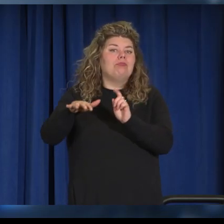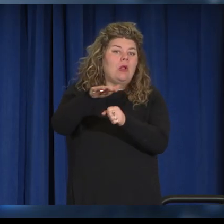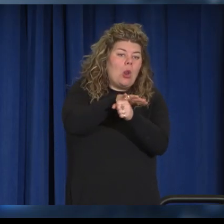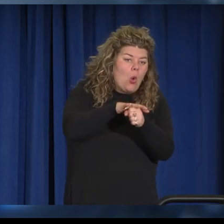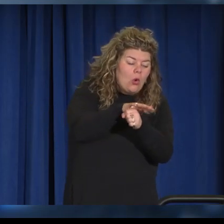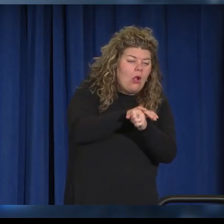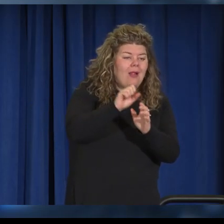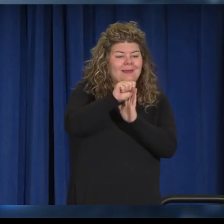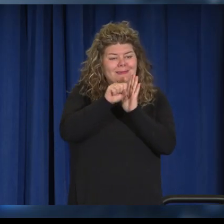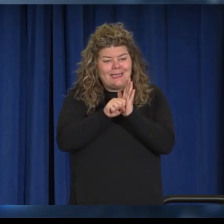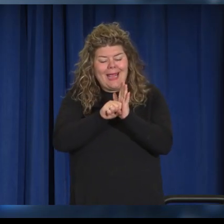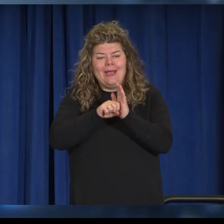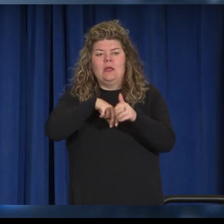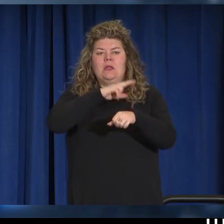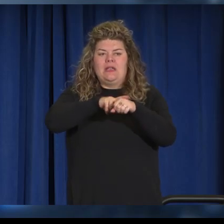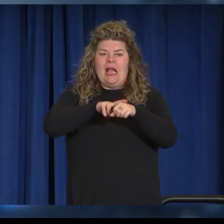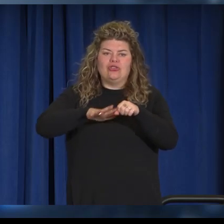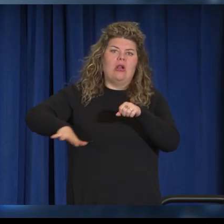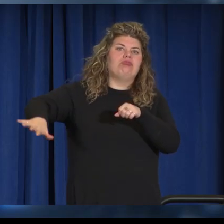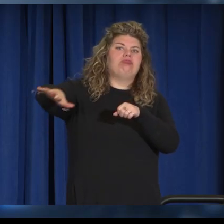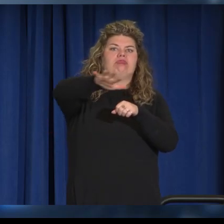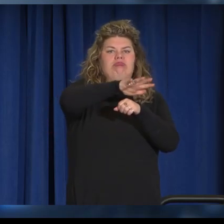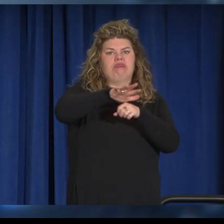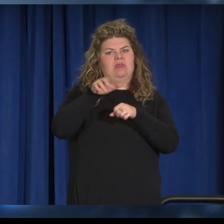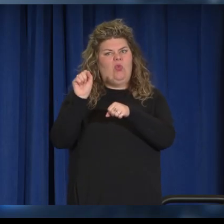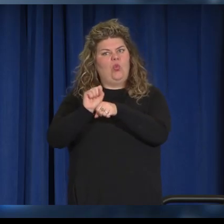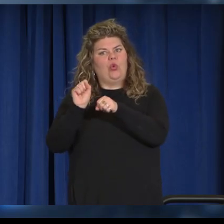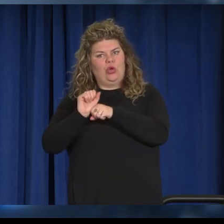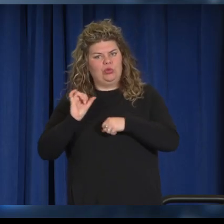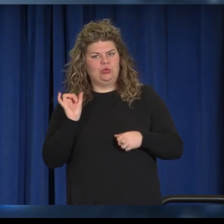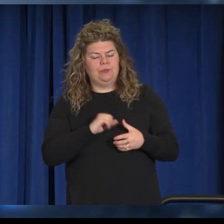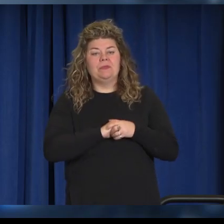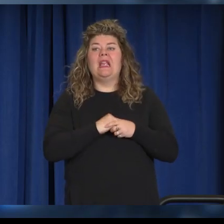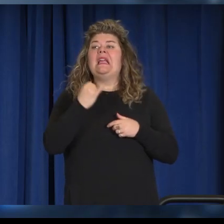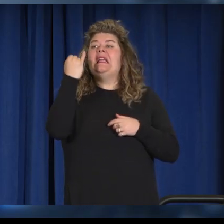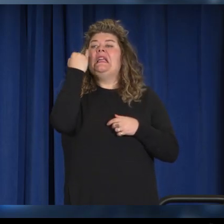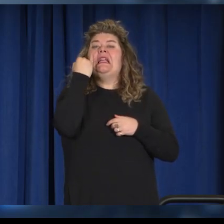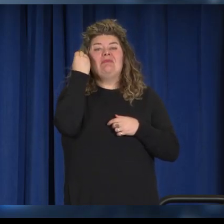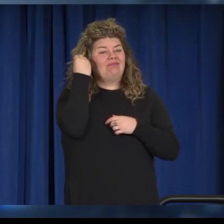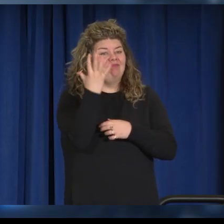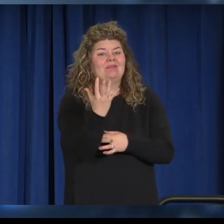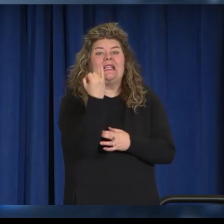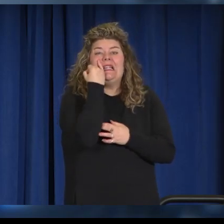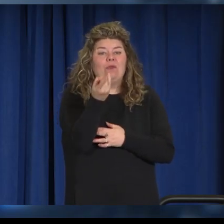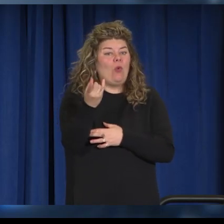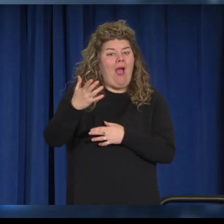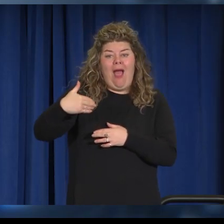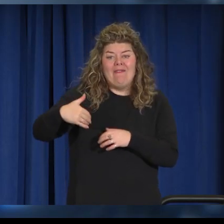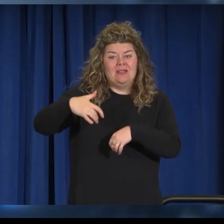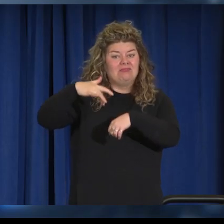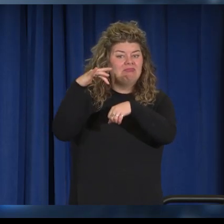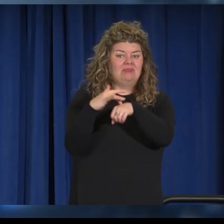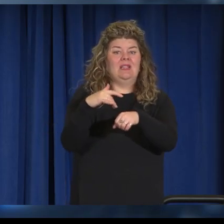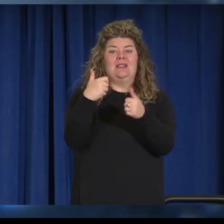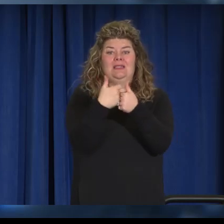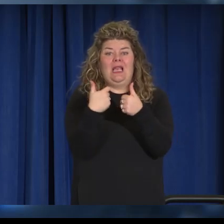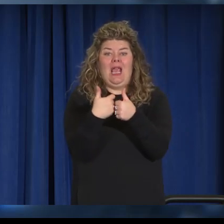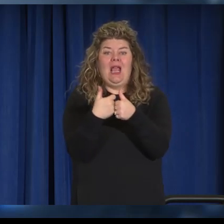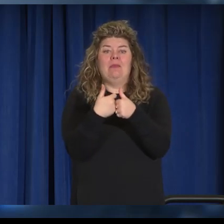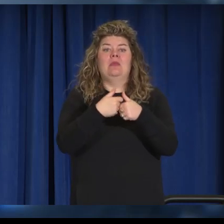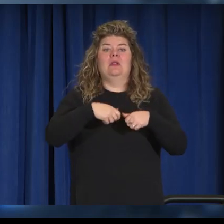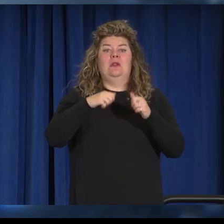state, and national level. And I just want to tell you, if you haven't been to adaptive sports, Sandy and I went and saw one of their